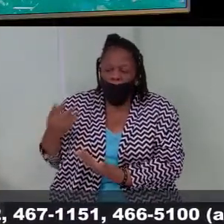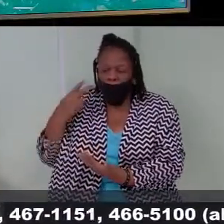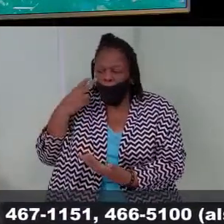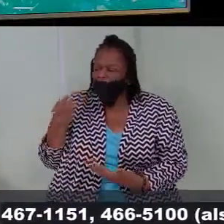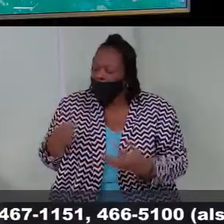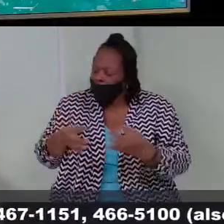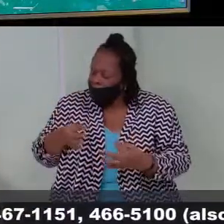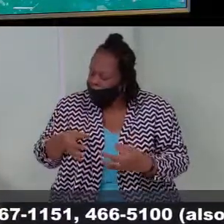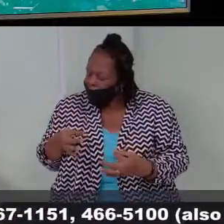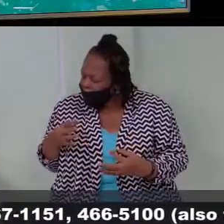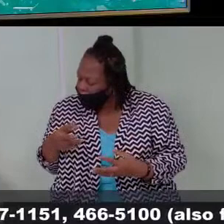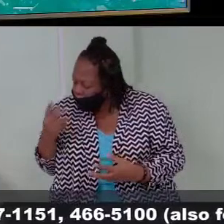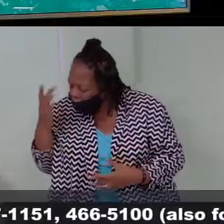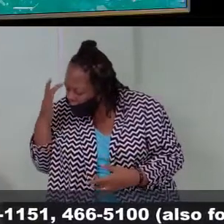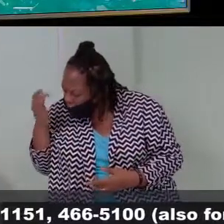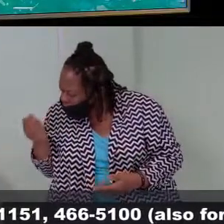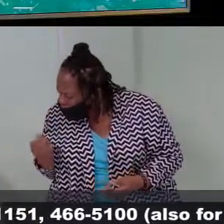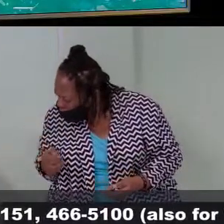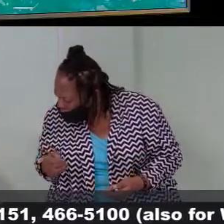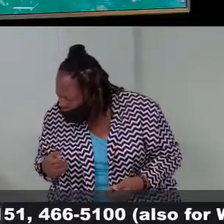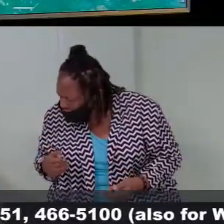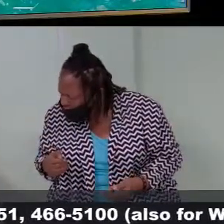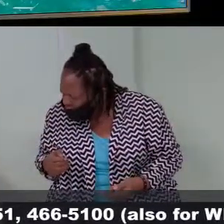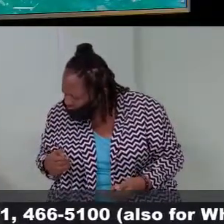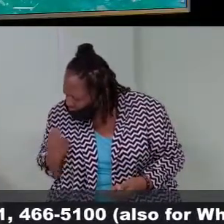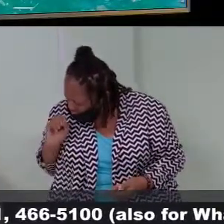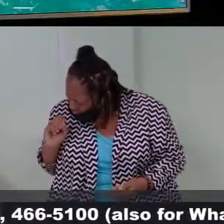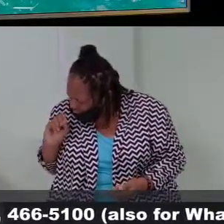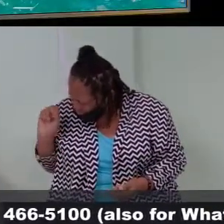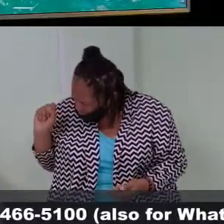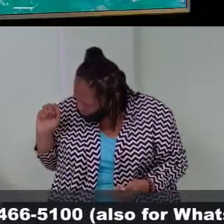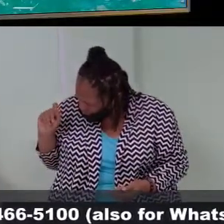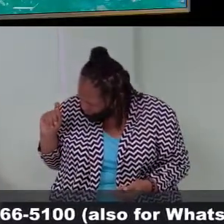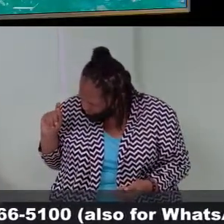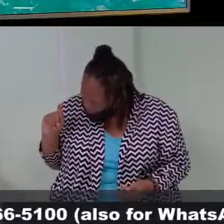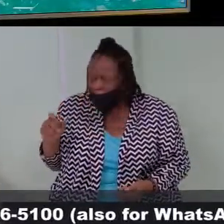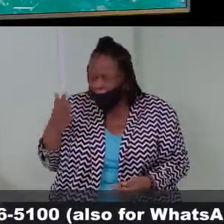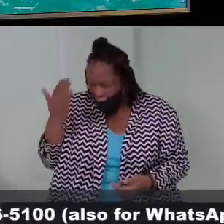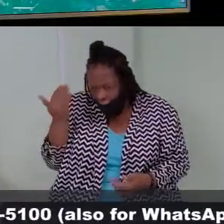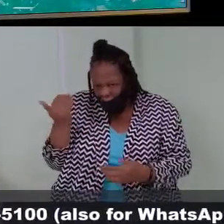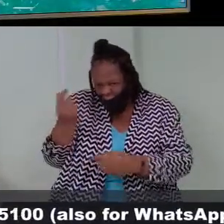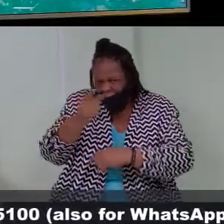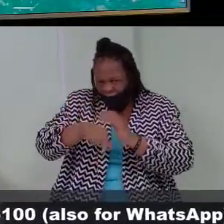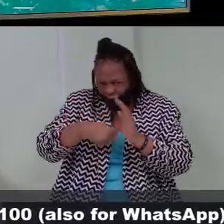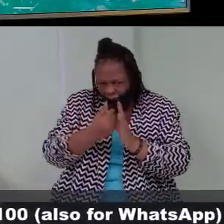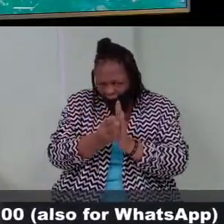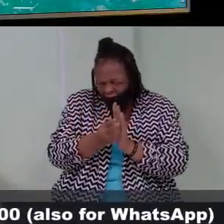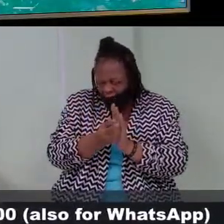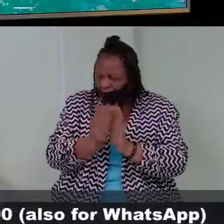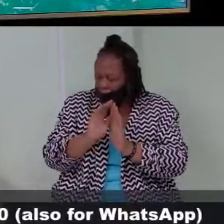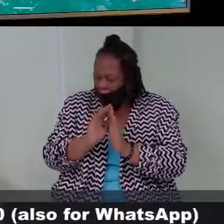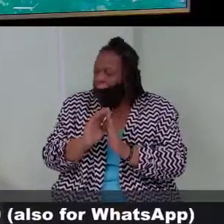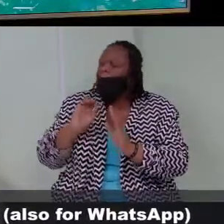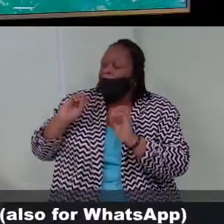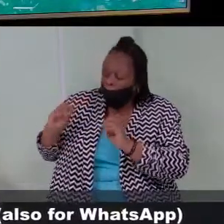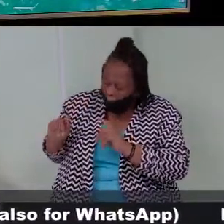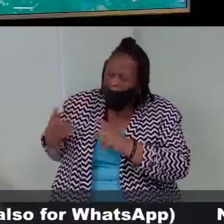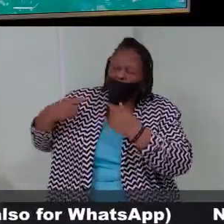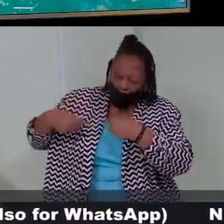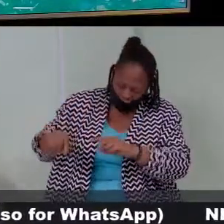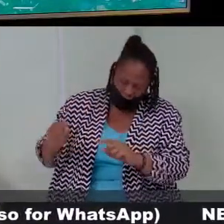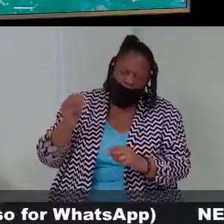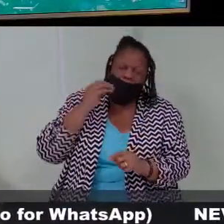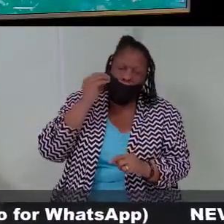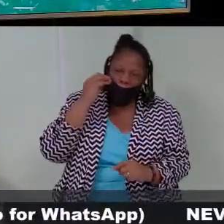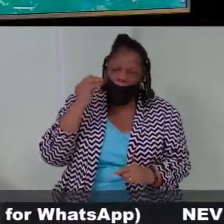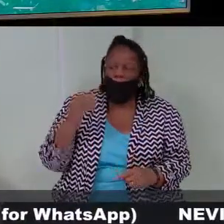to date is not really associated with anybody coming down with an anaphylactoid